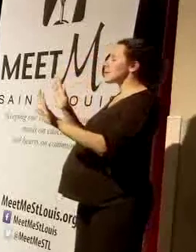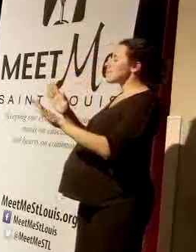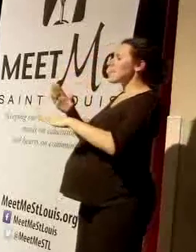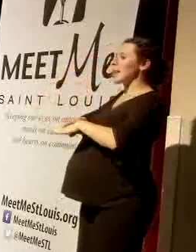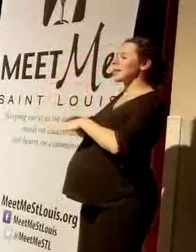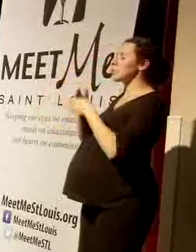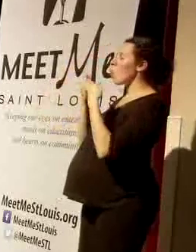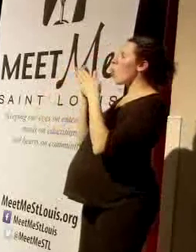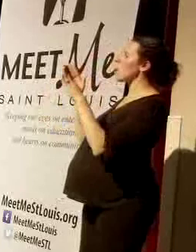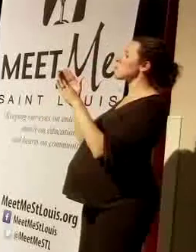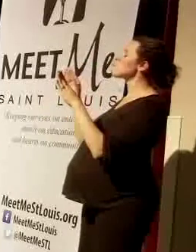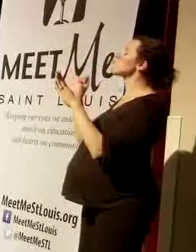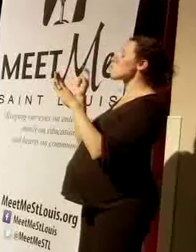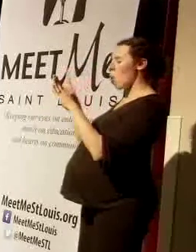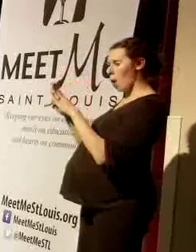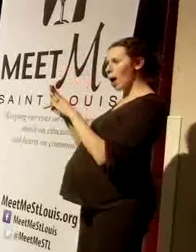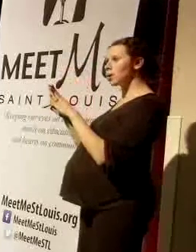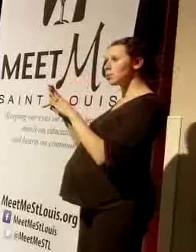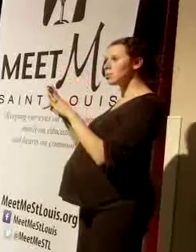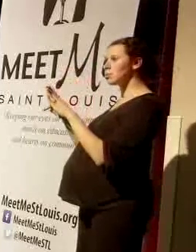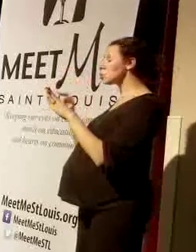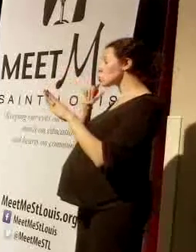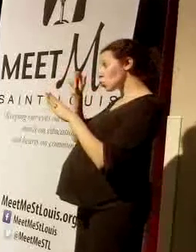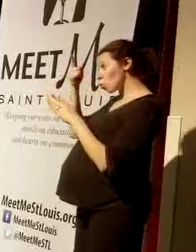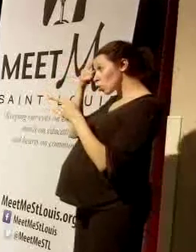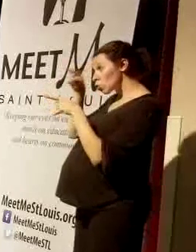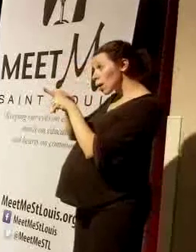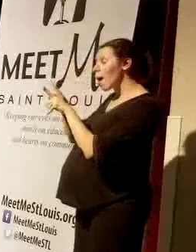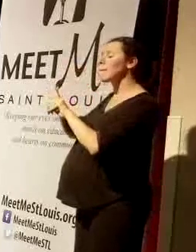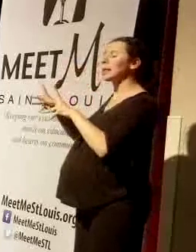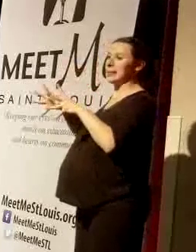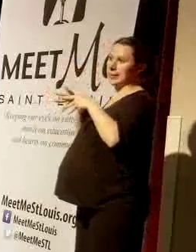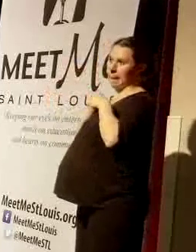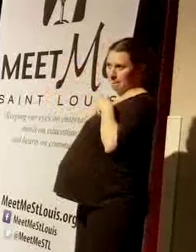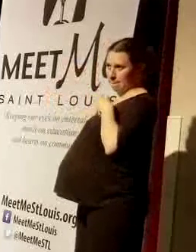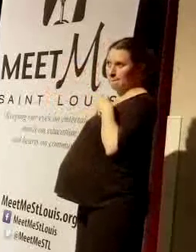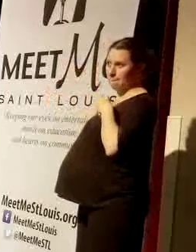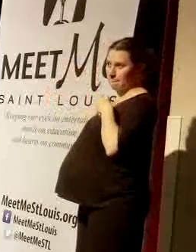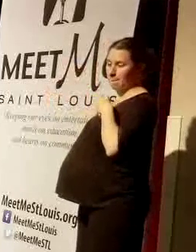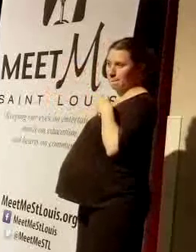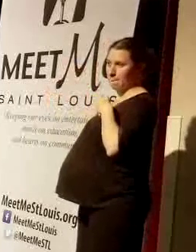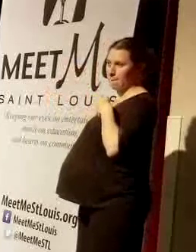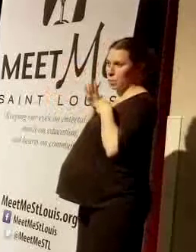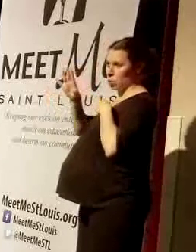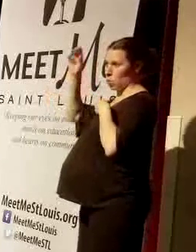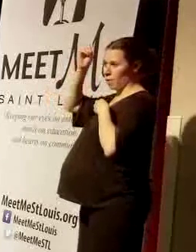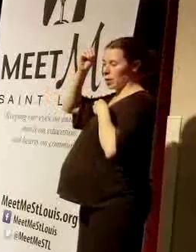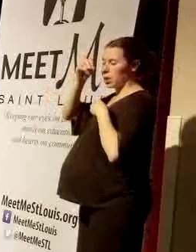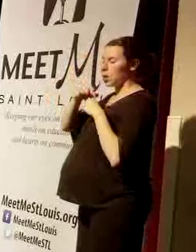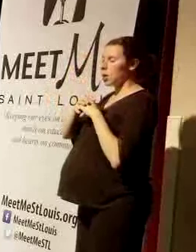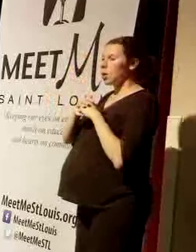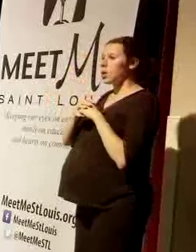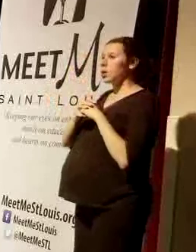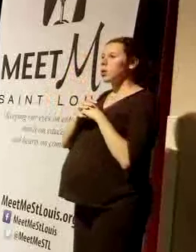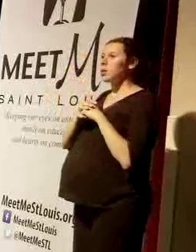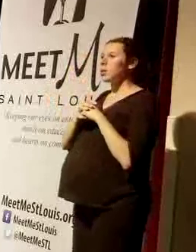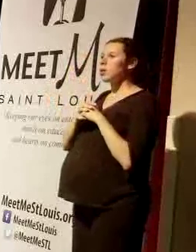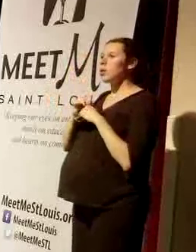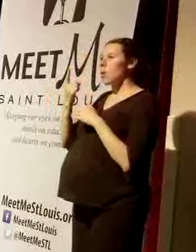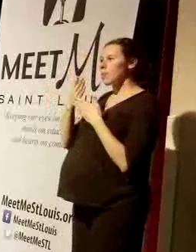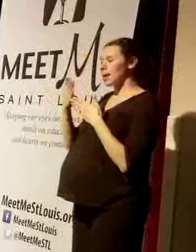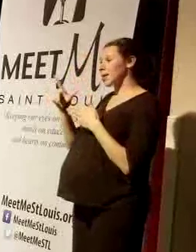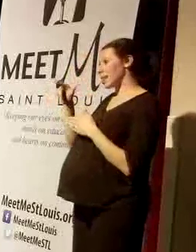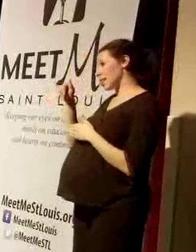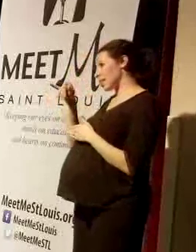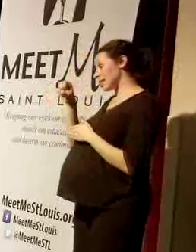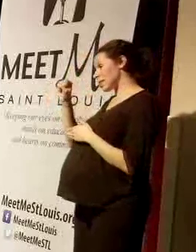reasonable enough to accept my point of view. The one thing I want to say about the case in closing is that, Lisa, you pretty much